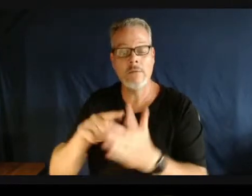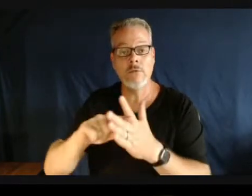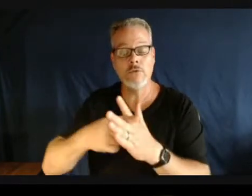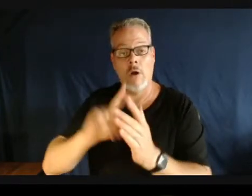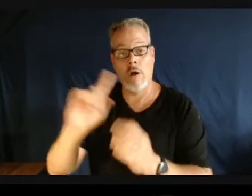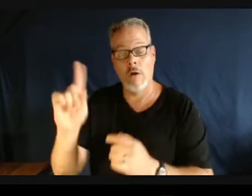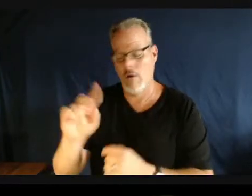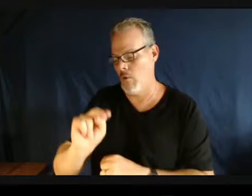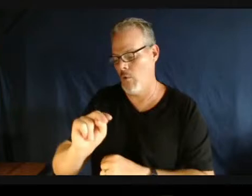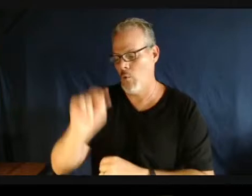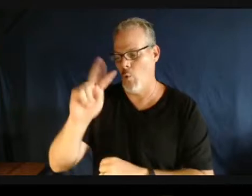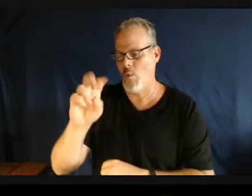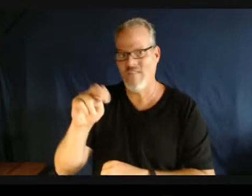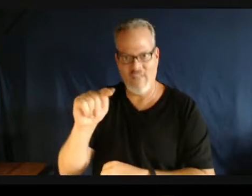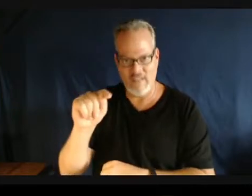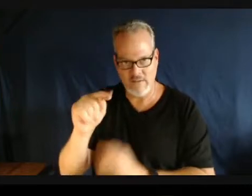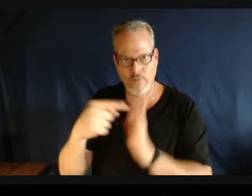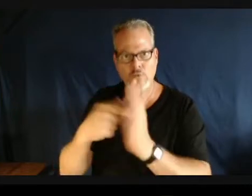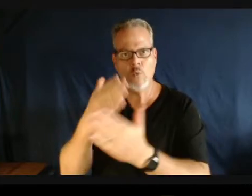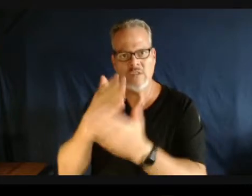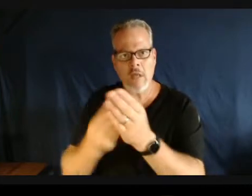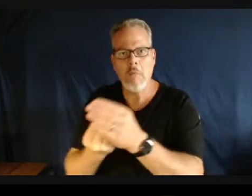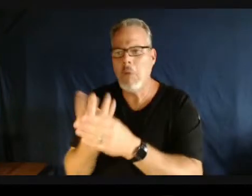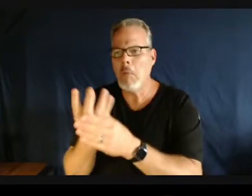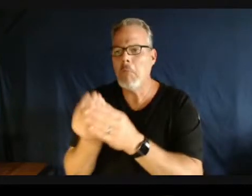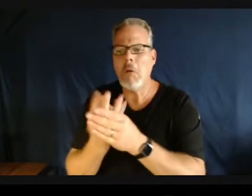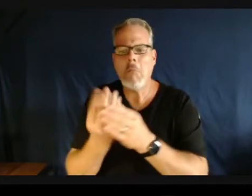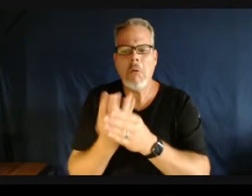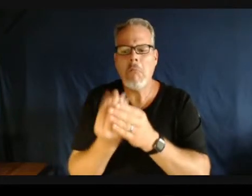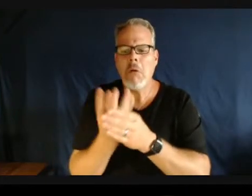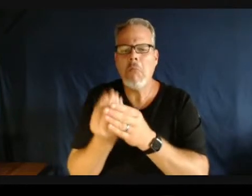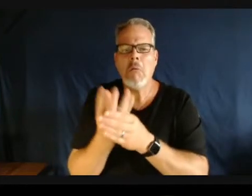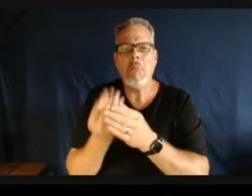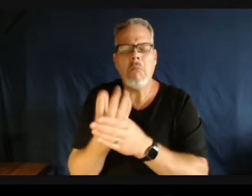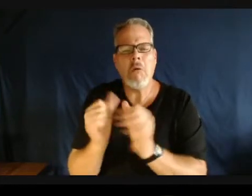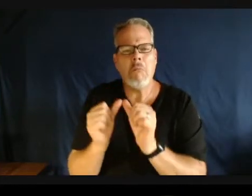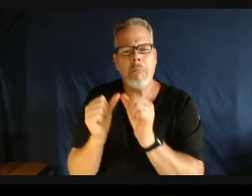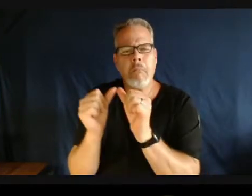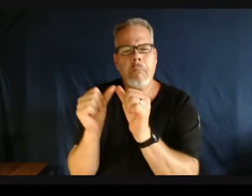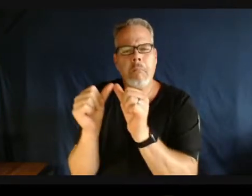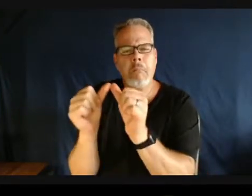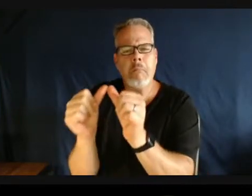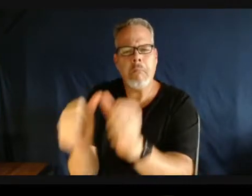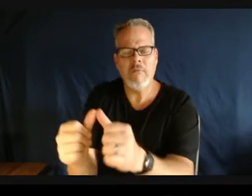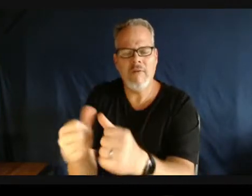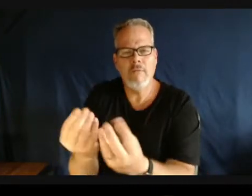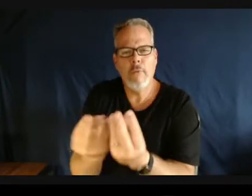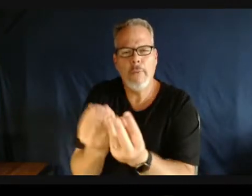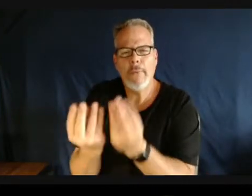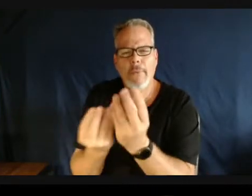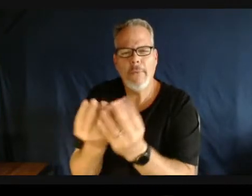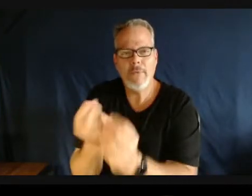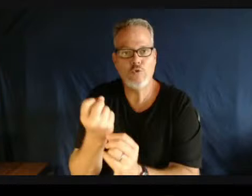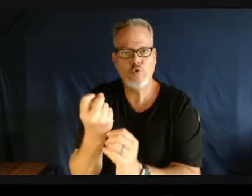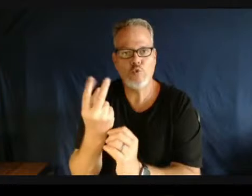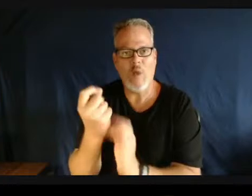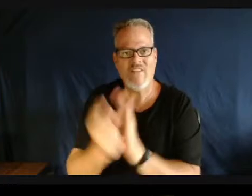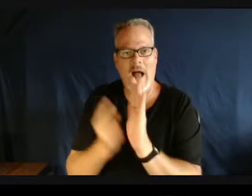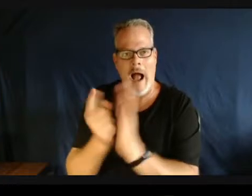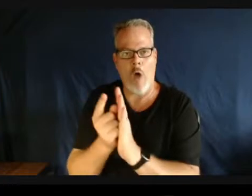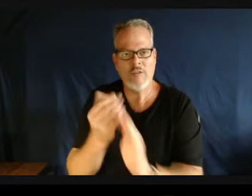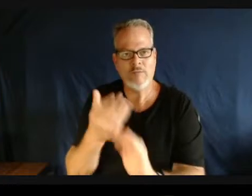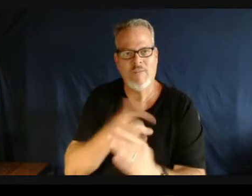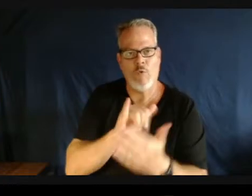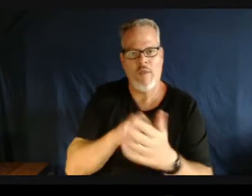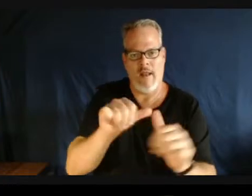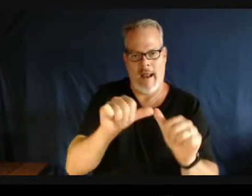fountaining and spattering that occurred for about 12 hours prior to the onset of higher fountaining from the south vent, which is visible